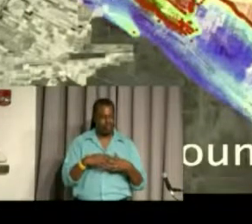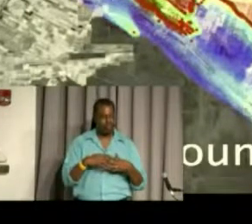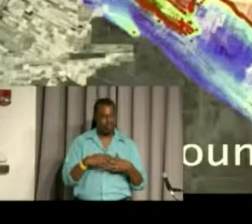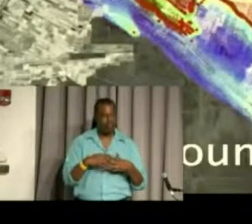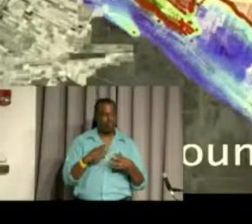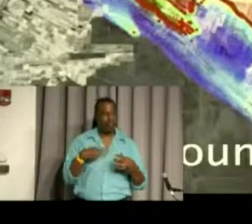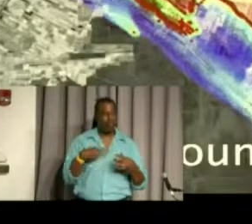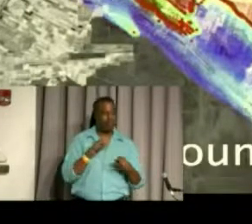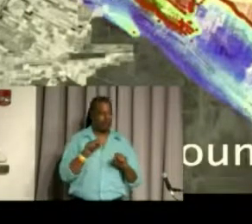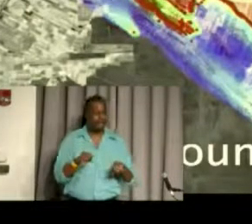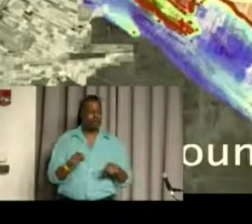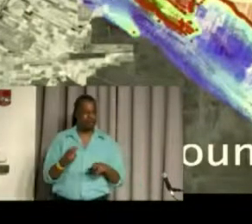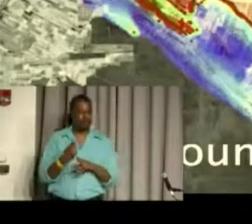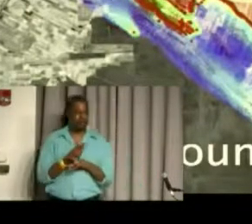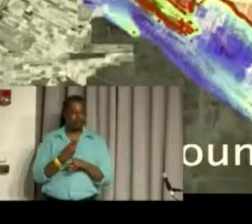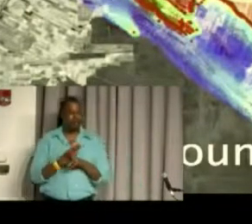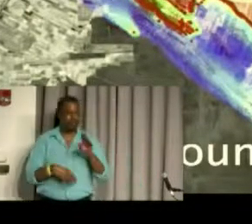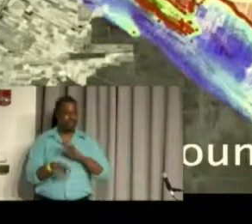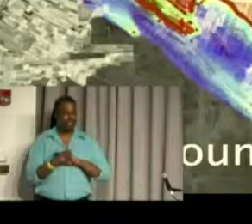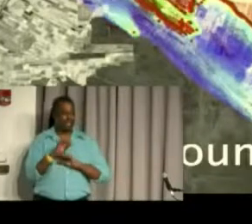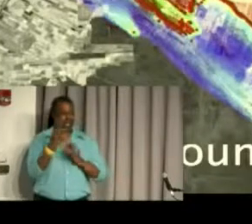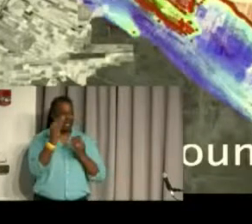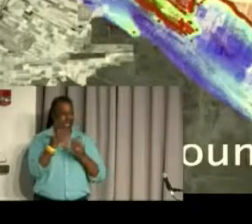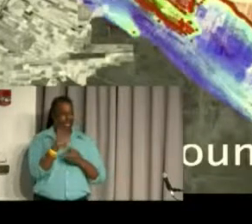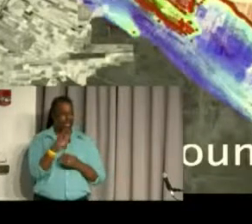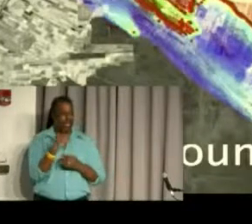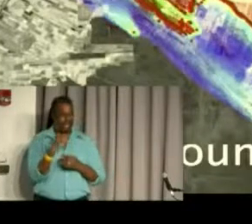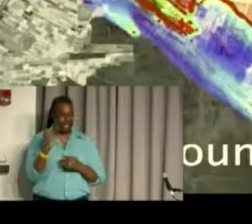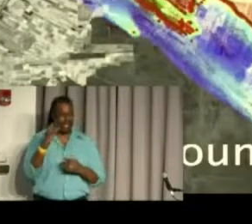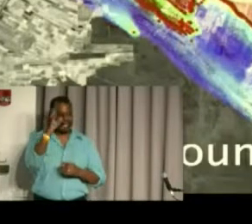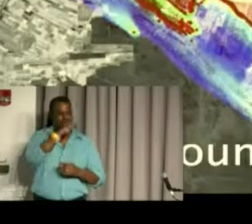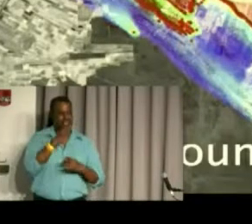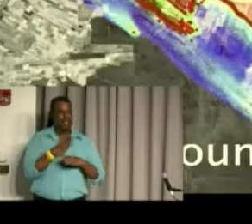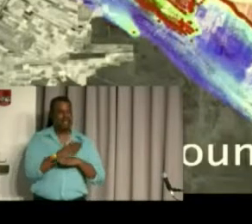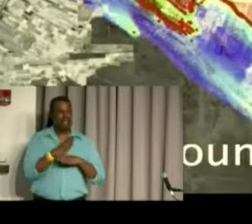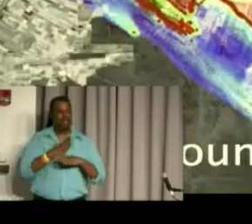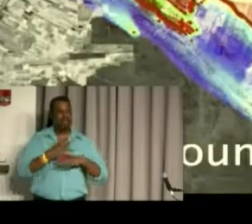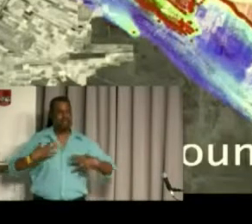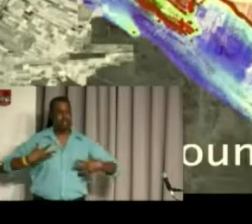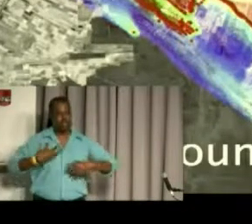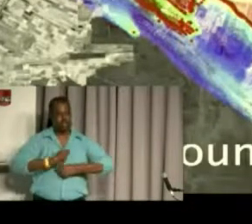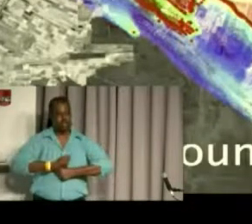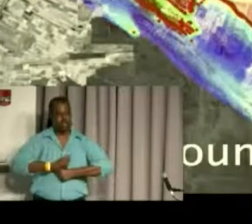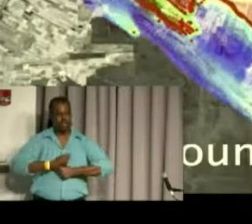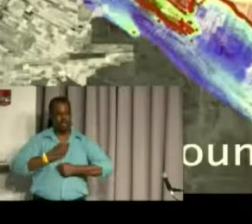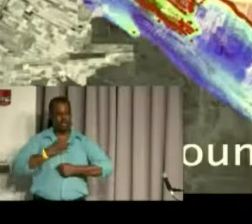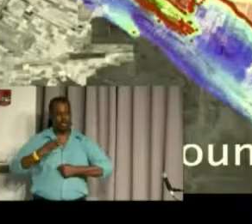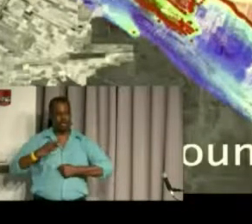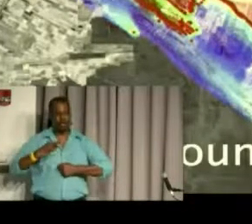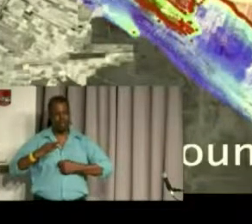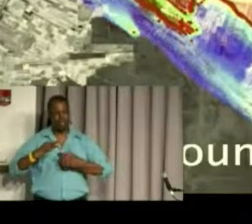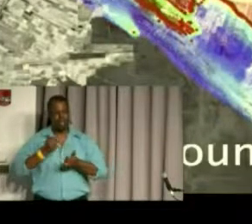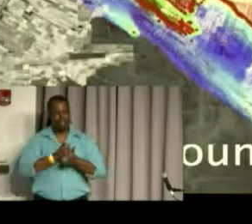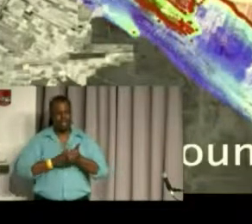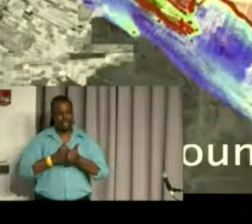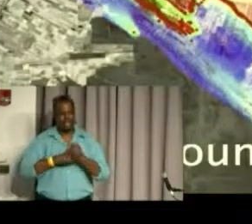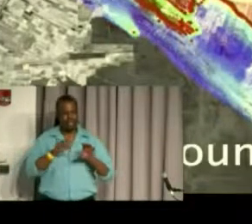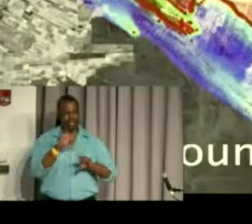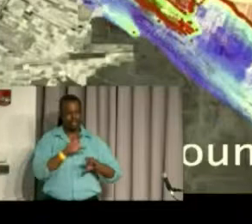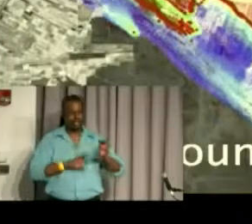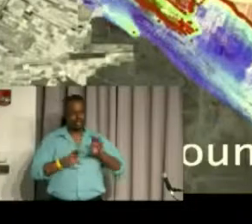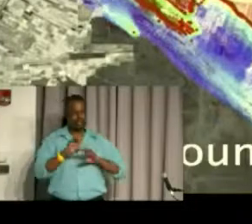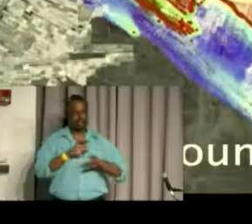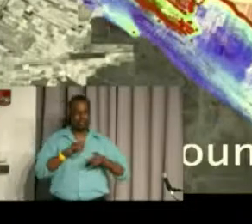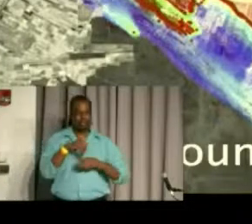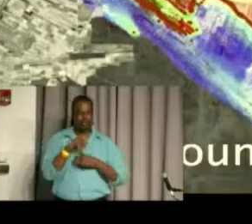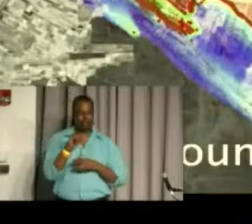data set, we were able to then estimate the average concentration of each chemical in the